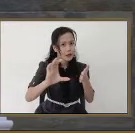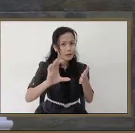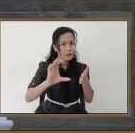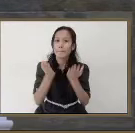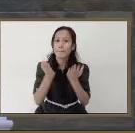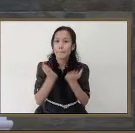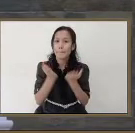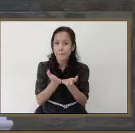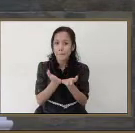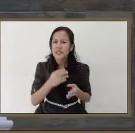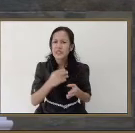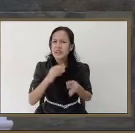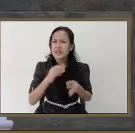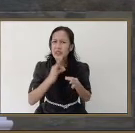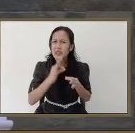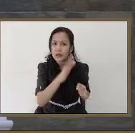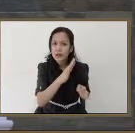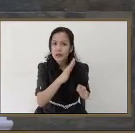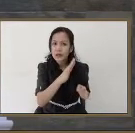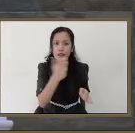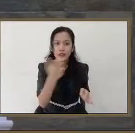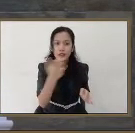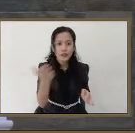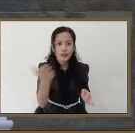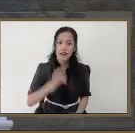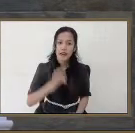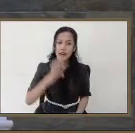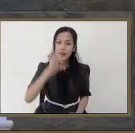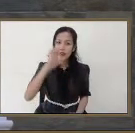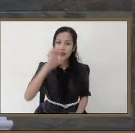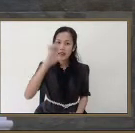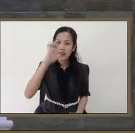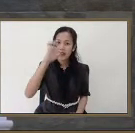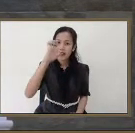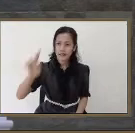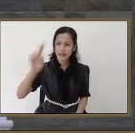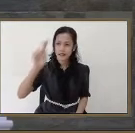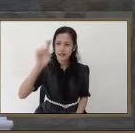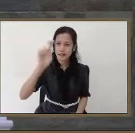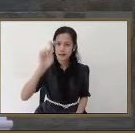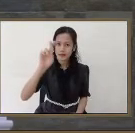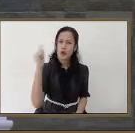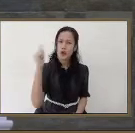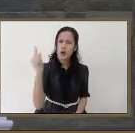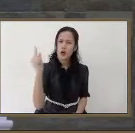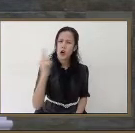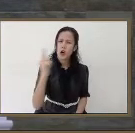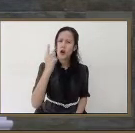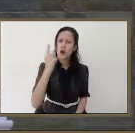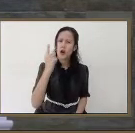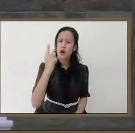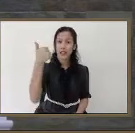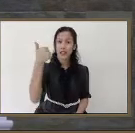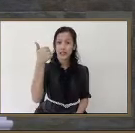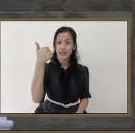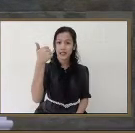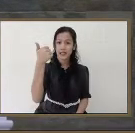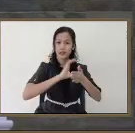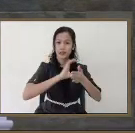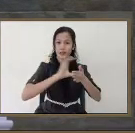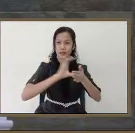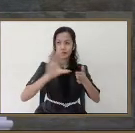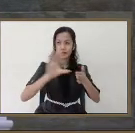hanggang chapter 10 lamang. It only have 10 chapters, pero may mga may kasamahan po kasi ito na